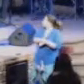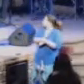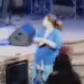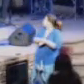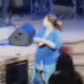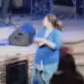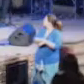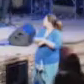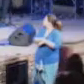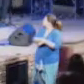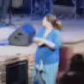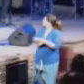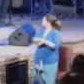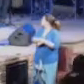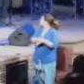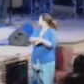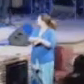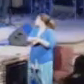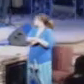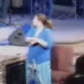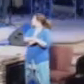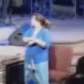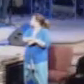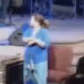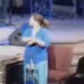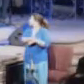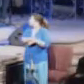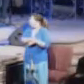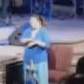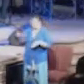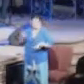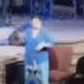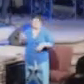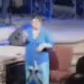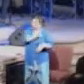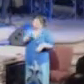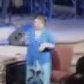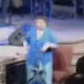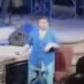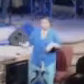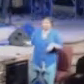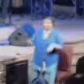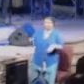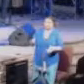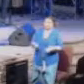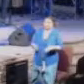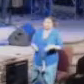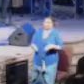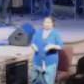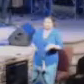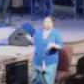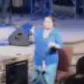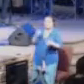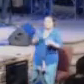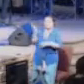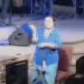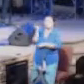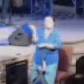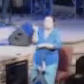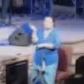has conquered. Amen. There's nothing that Christ did not conquer on Calvary's hill. Amen. Upon the cross. When Jesus was on the